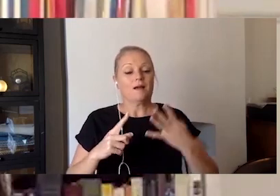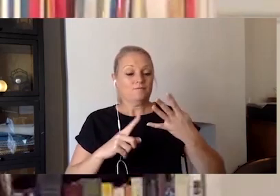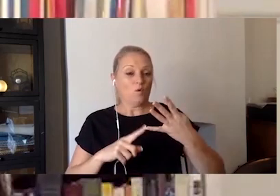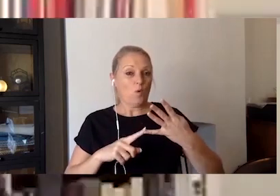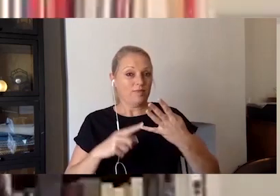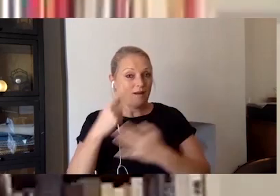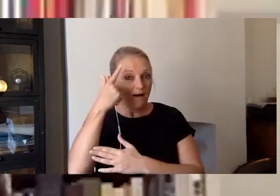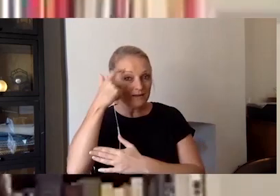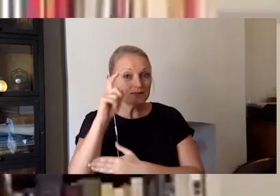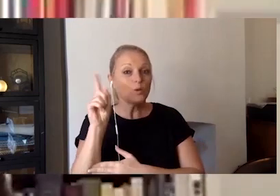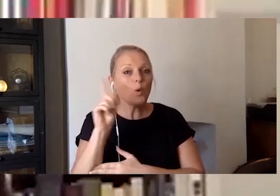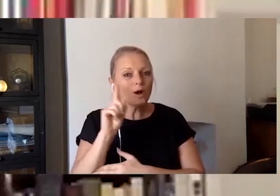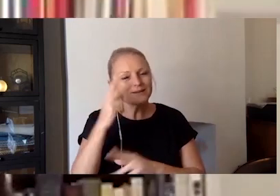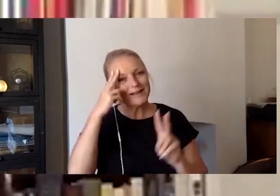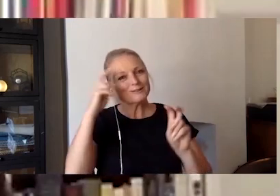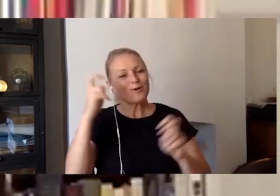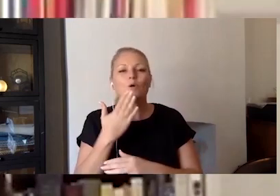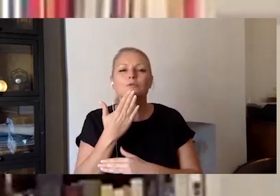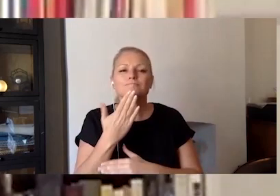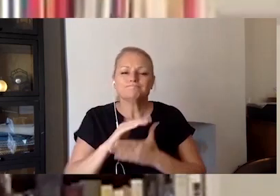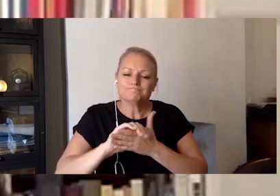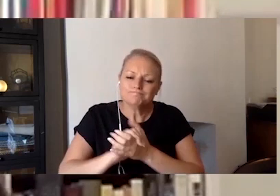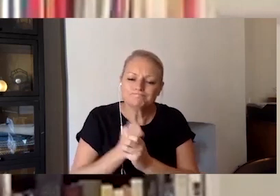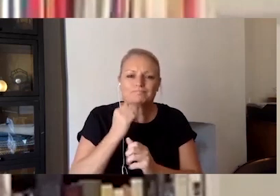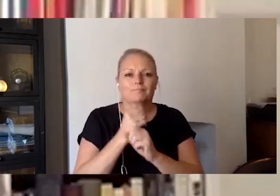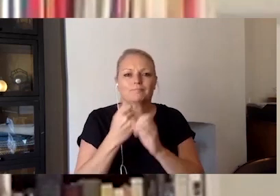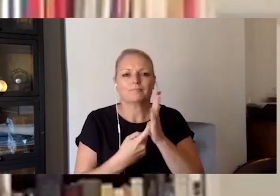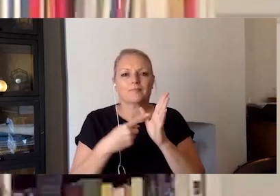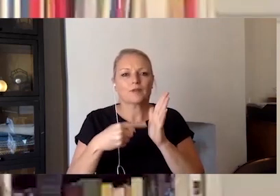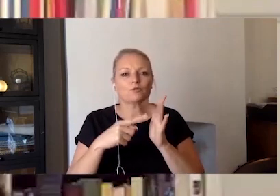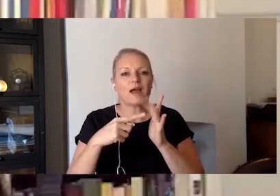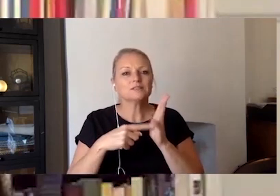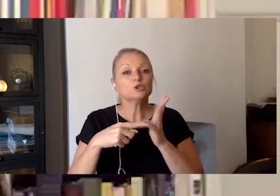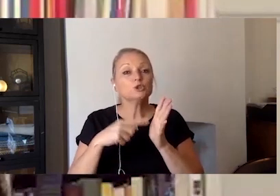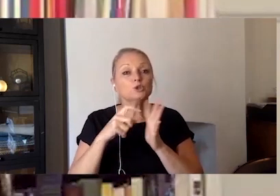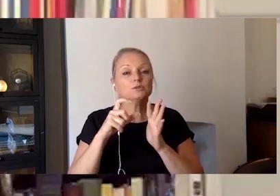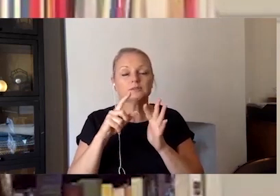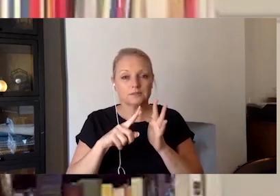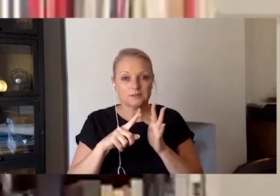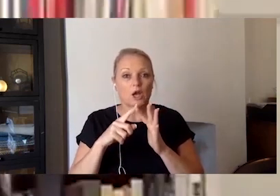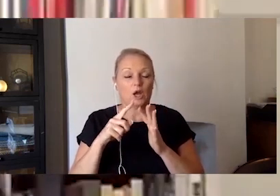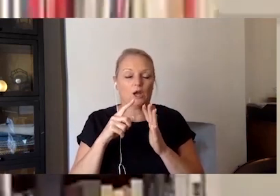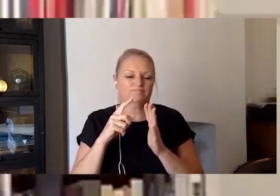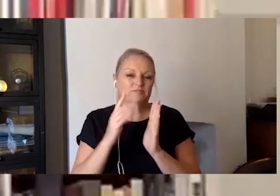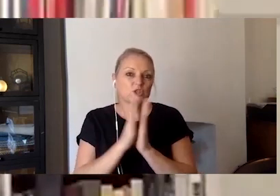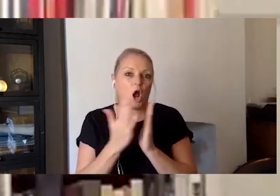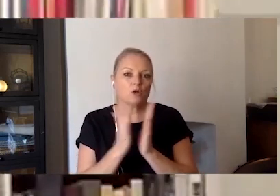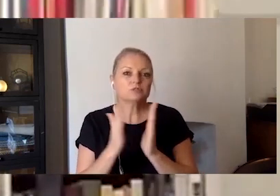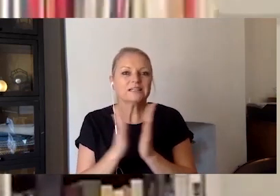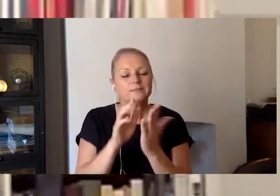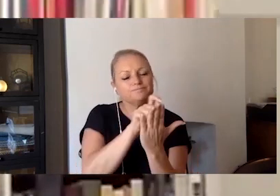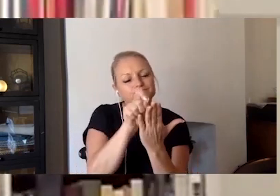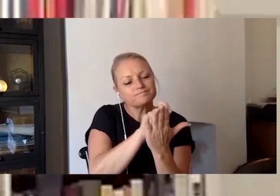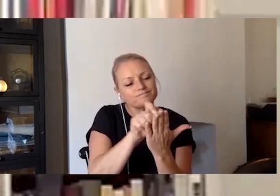Journaling once a week about 5 things you're grateful for has been shown to increase dopamine and serotonin levels and